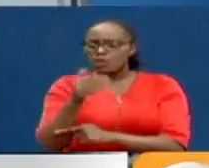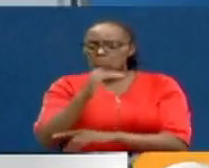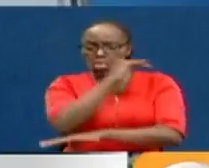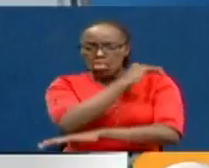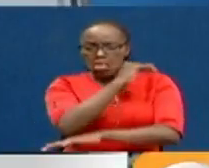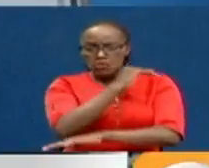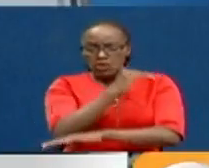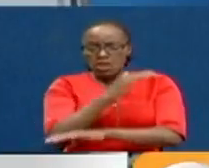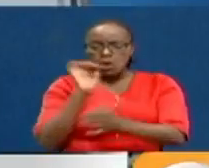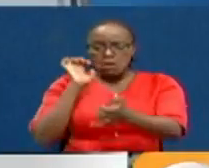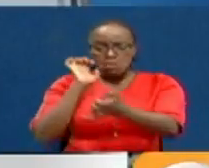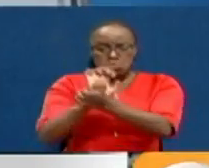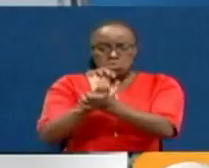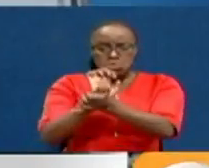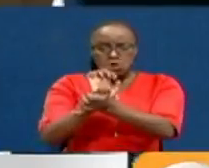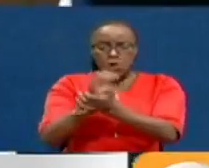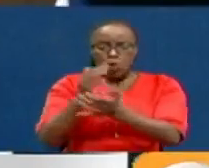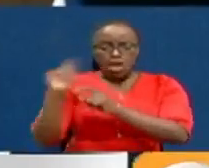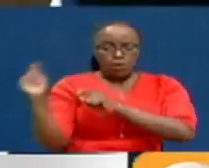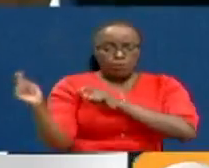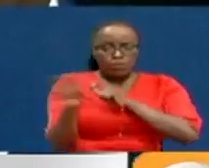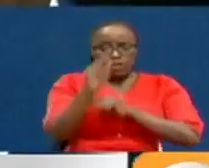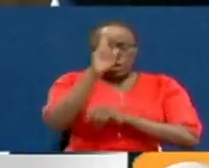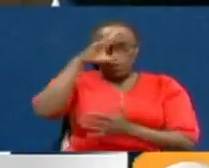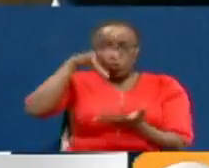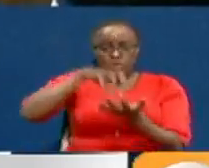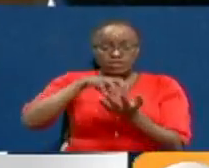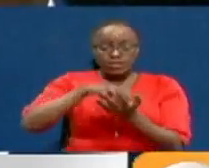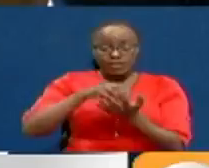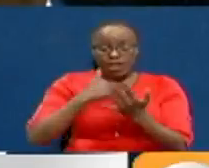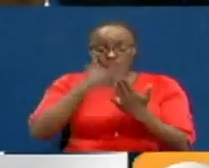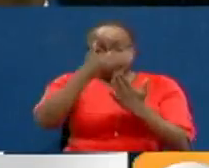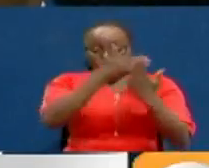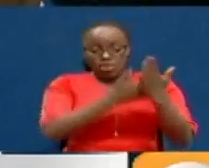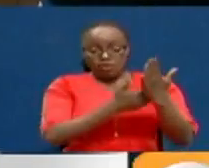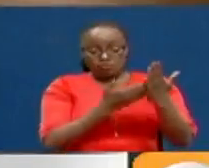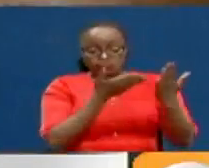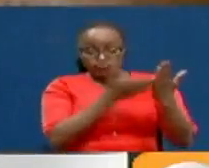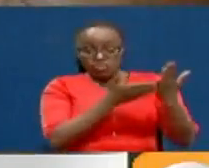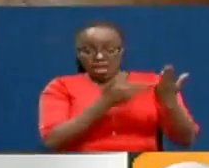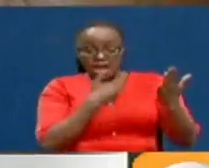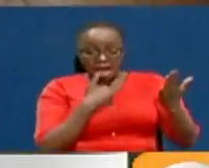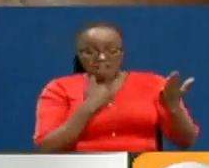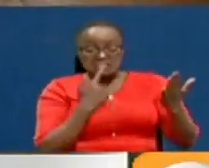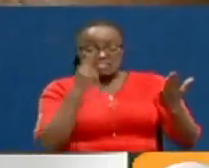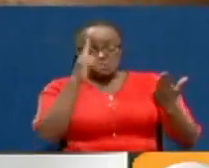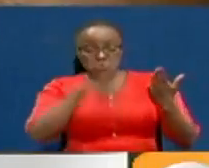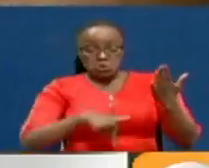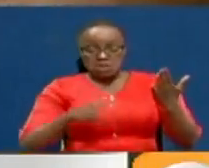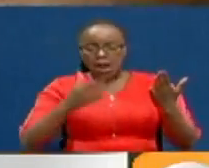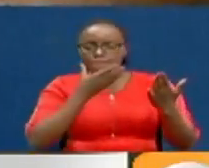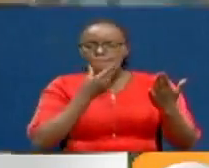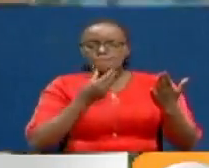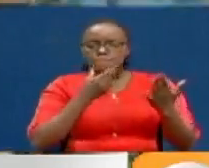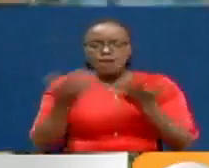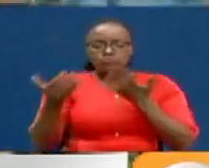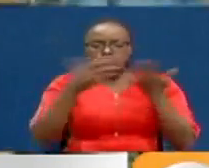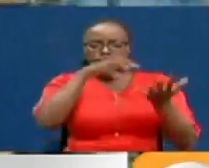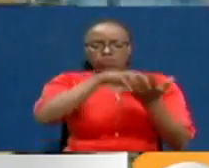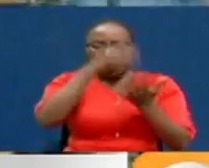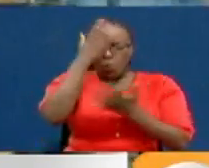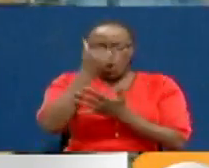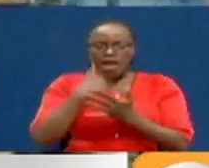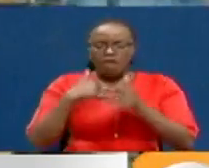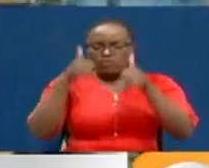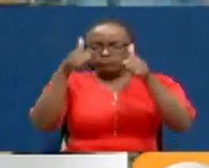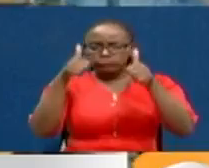evening and will spend the night at Muthaiga Police Station. A charge sheet seen by Citizen TV indicates that Manduku will be charged for gazetting